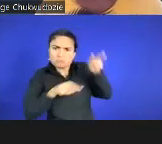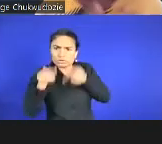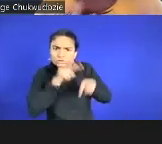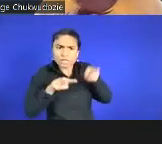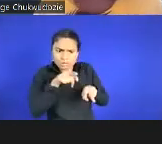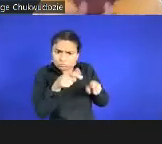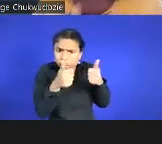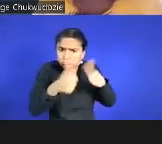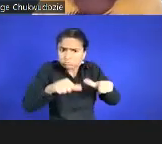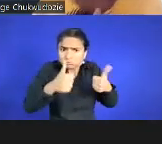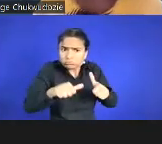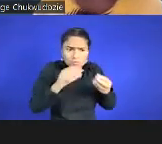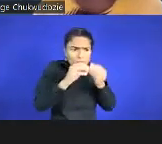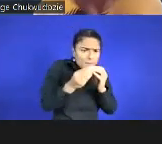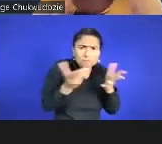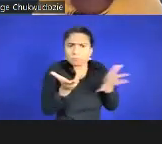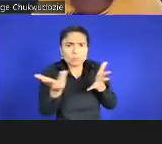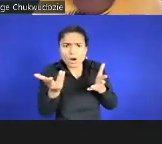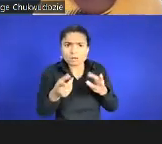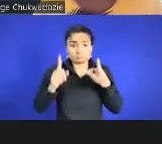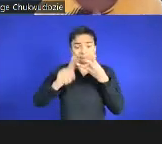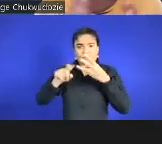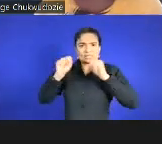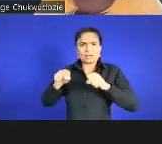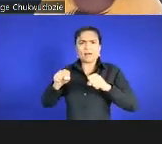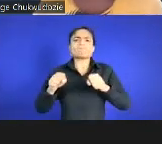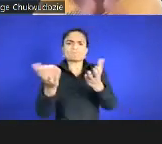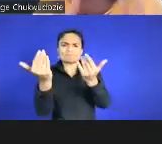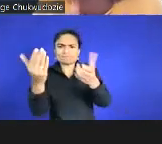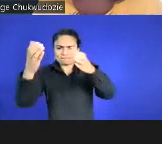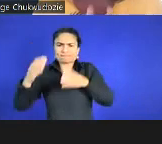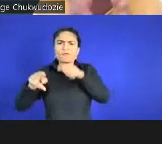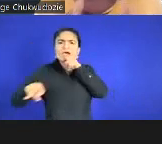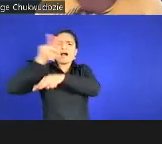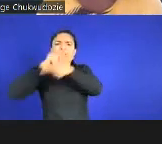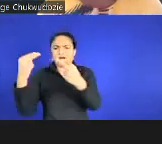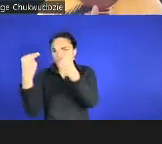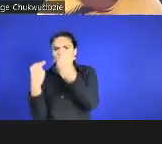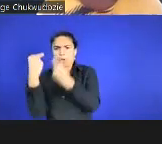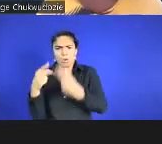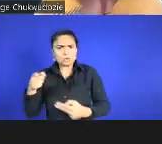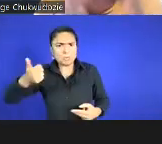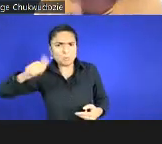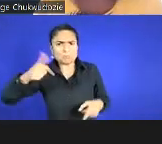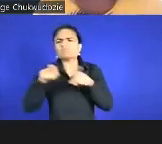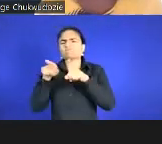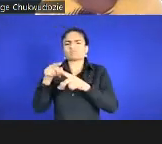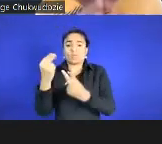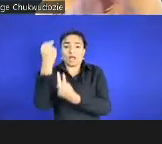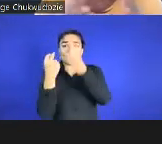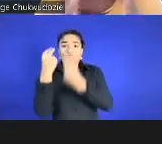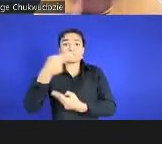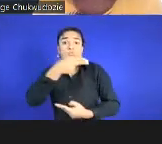learning, whatever it is, or sometimes it's just M&E, monitoring and evaluation, whatever it is your organization call it. It's important